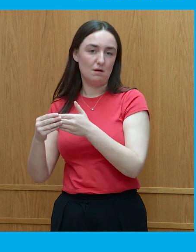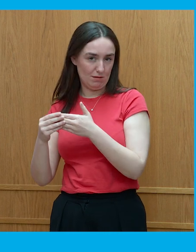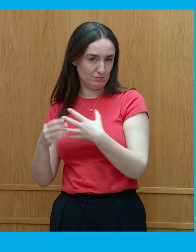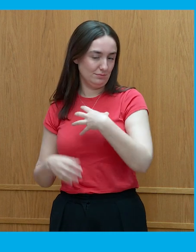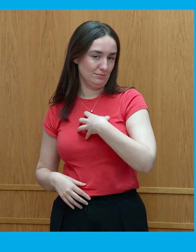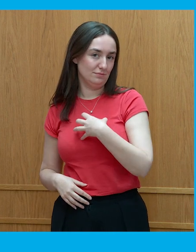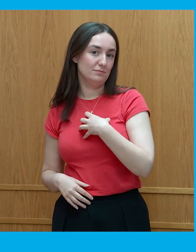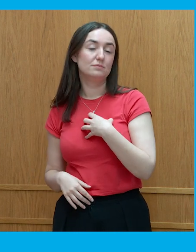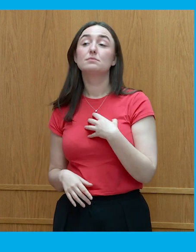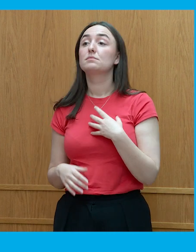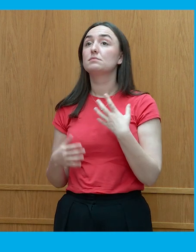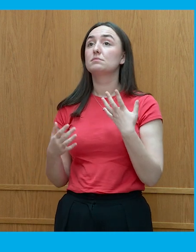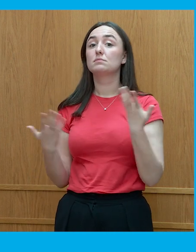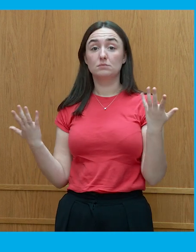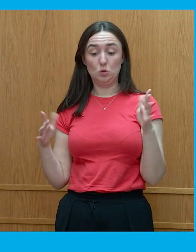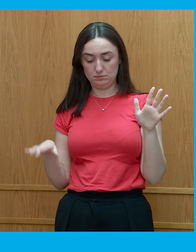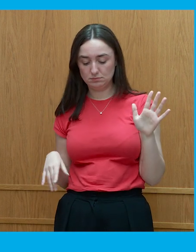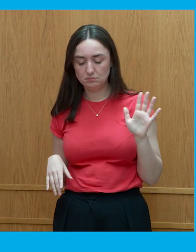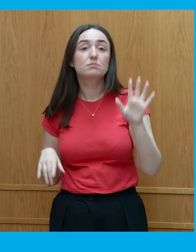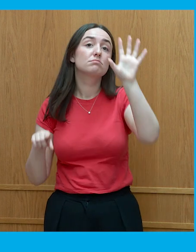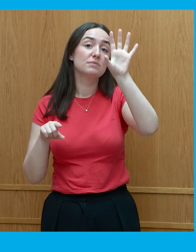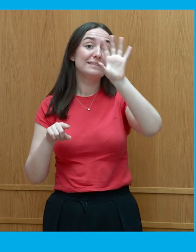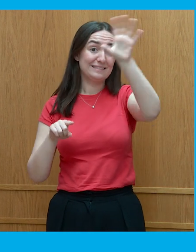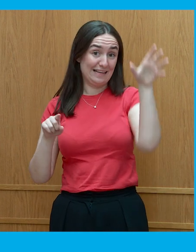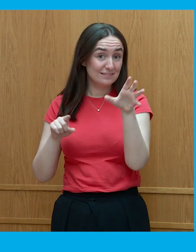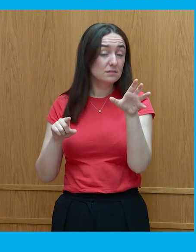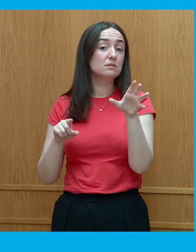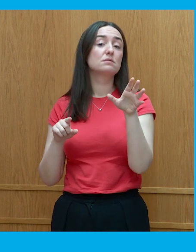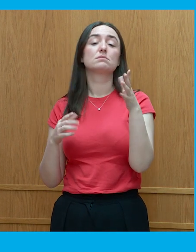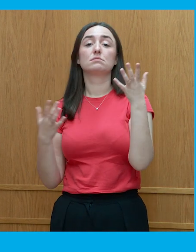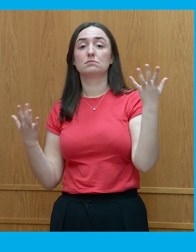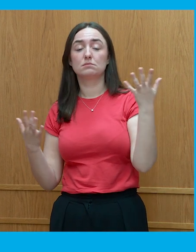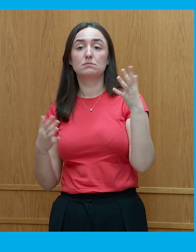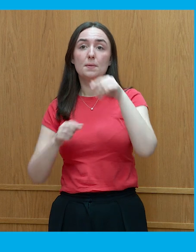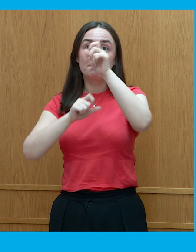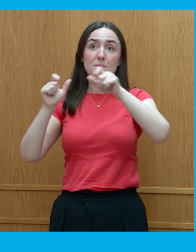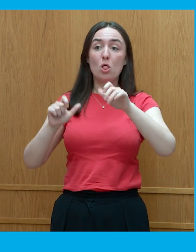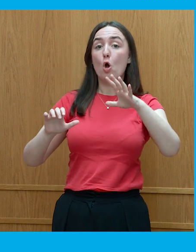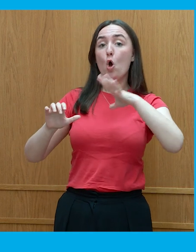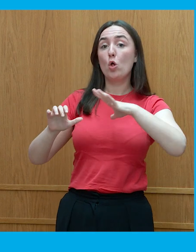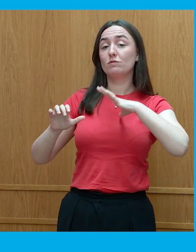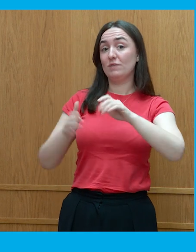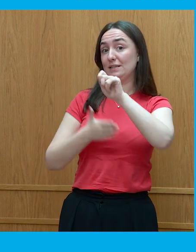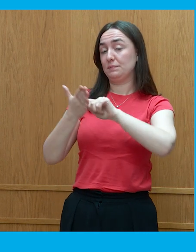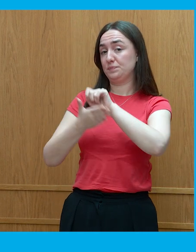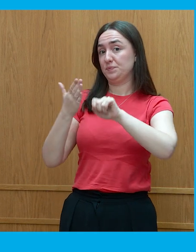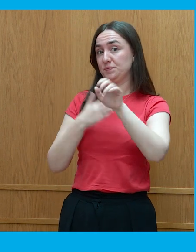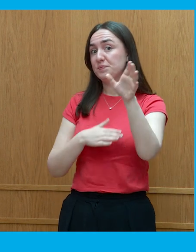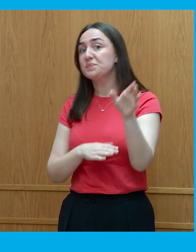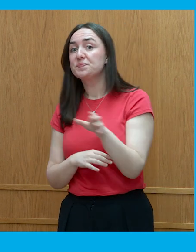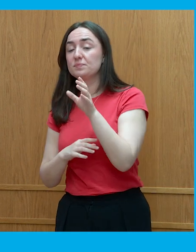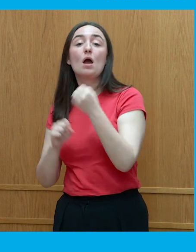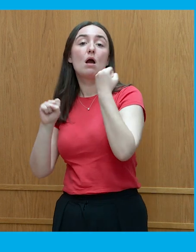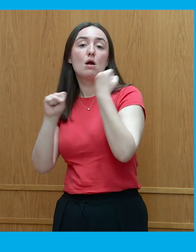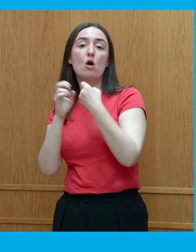at the state and federal level, Americans are already electing female governors and female senators,